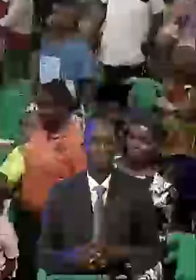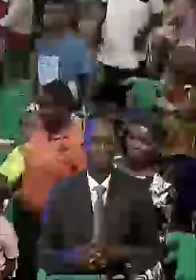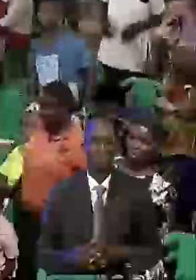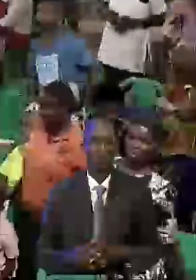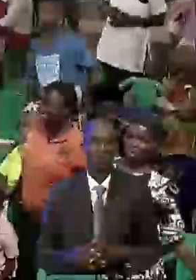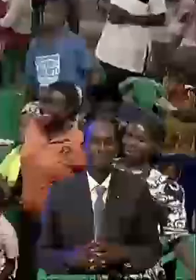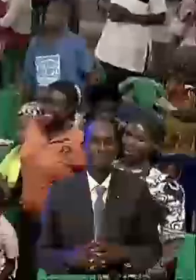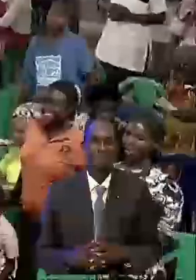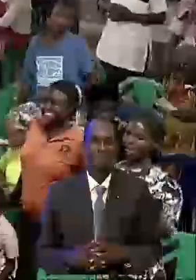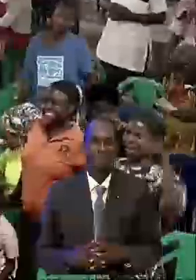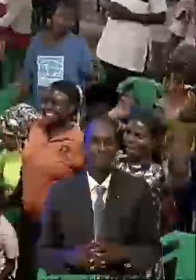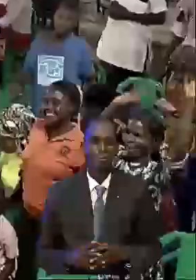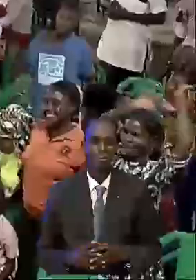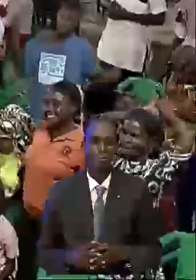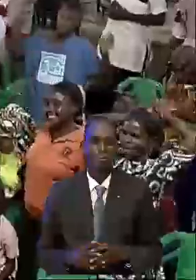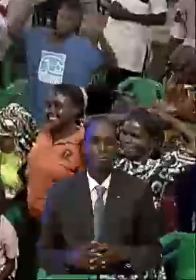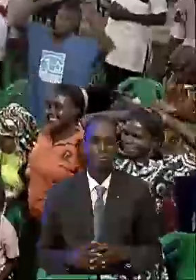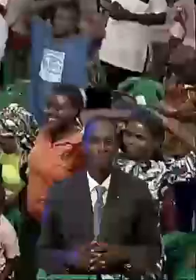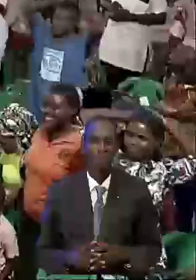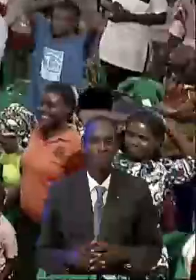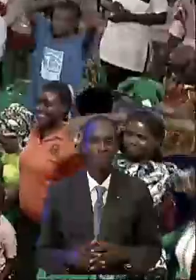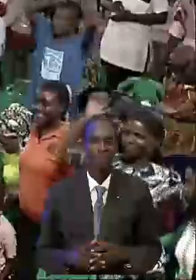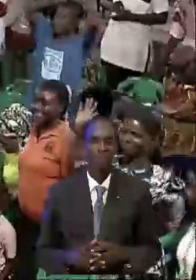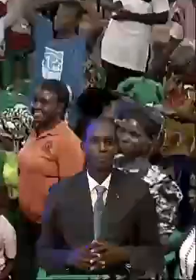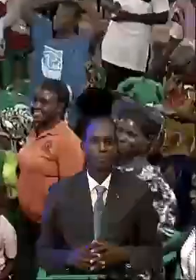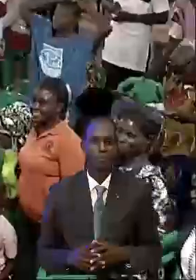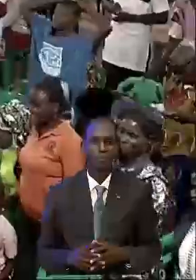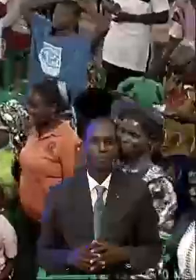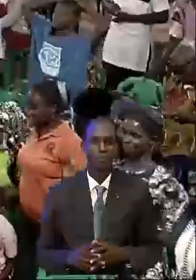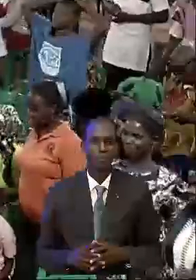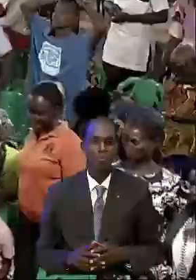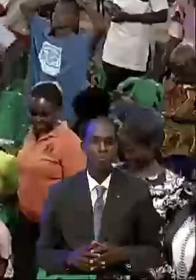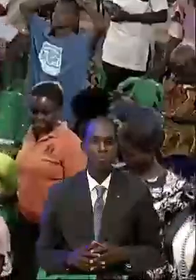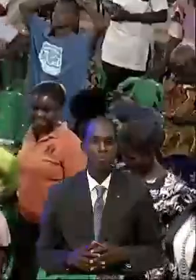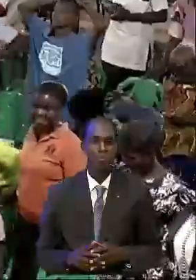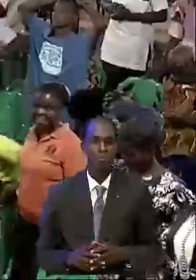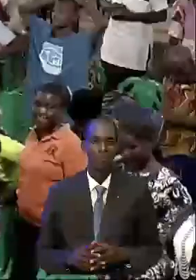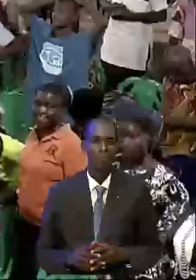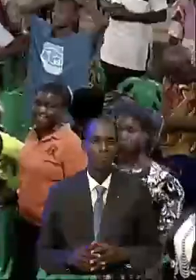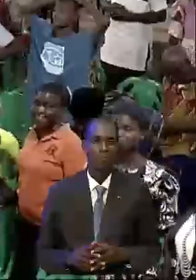go back, give your testimony in your various district. Rise up.